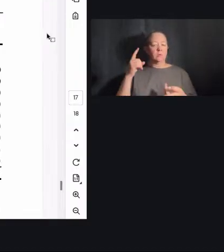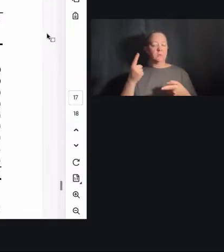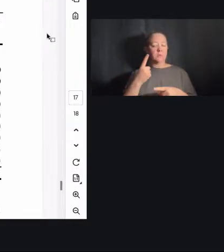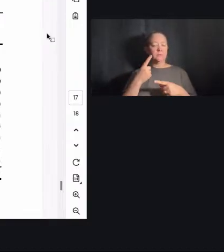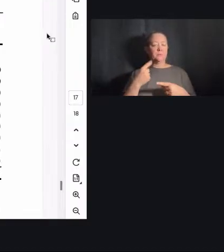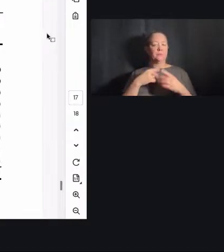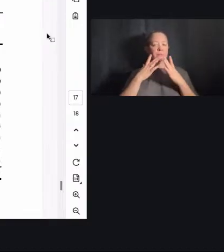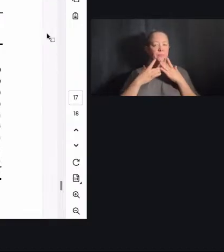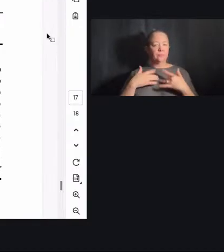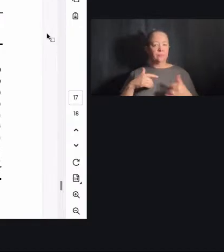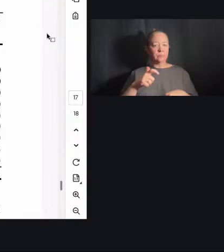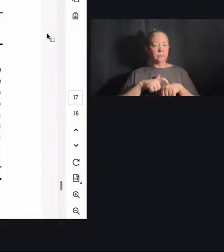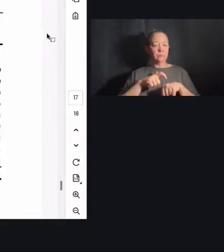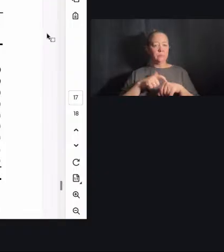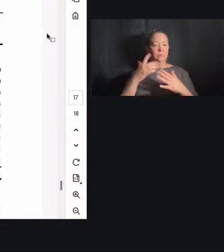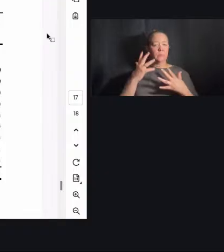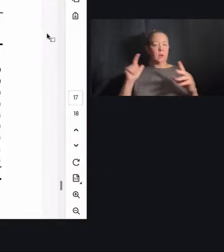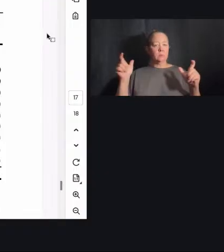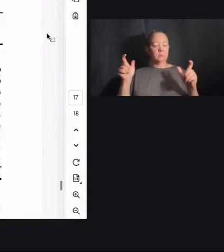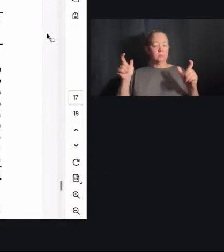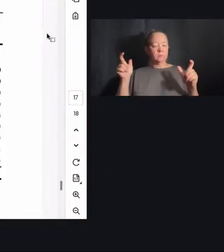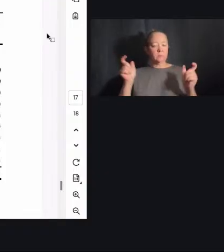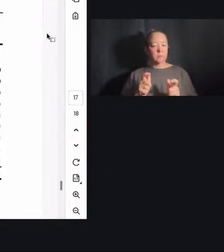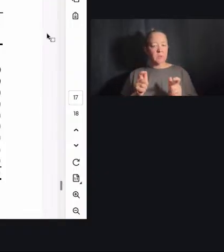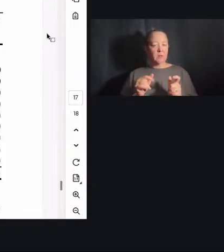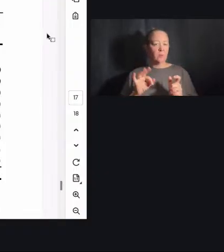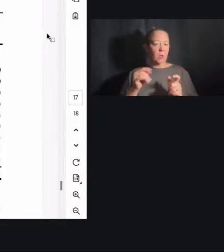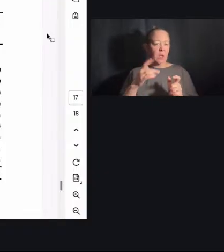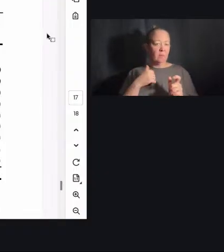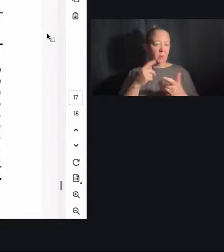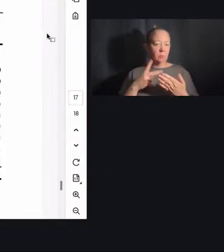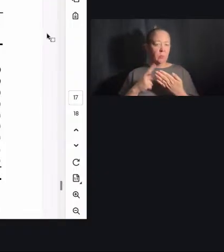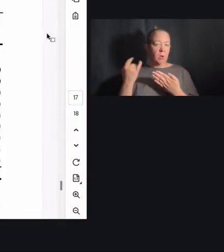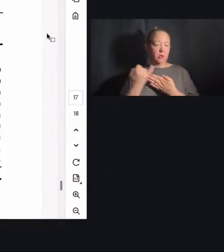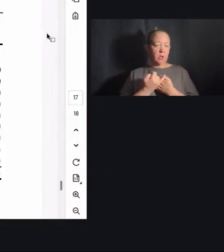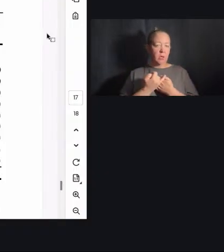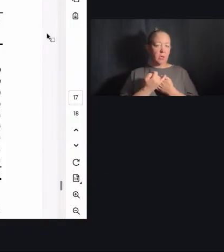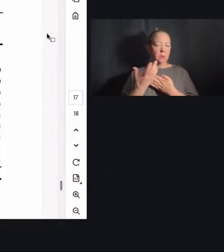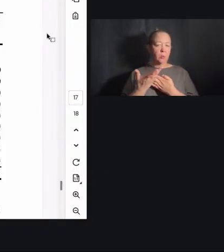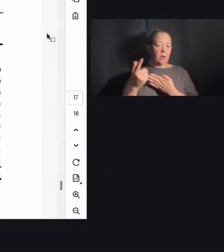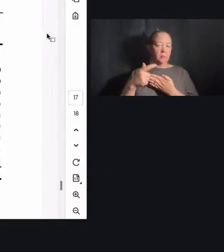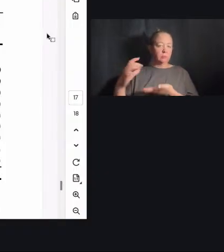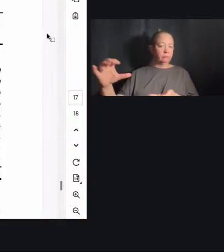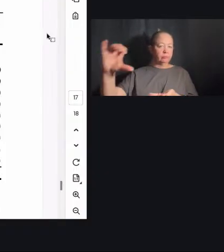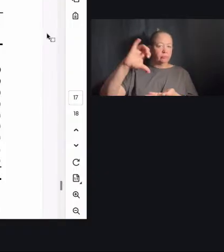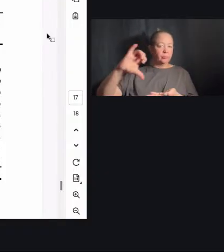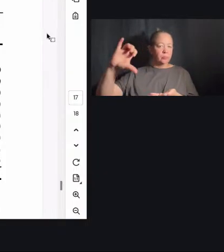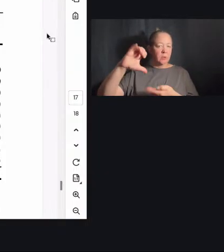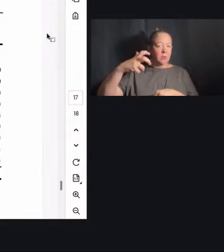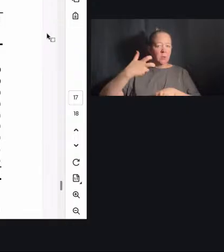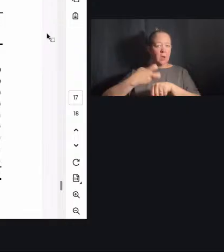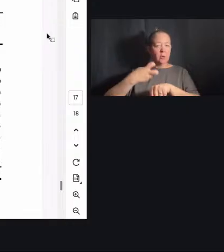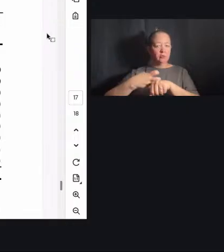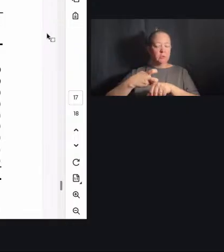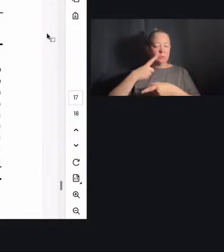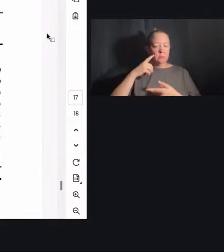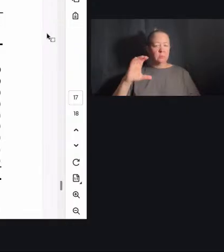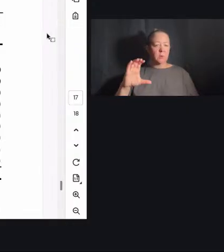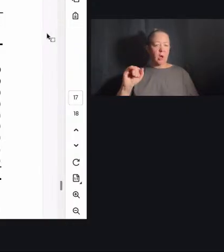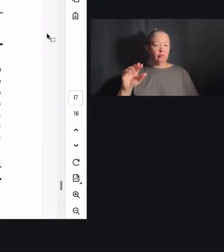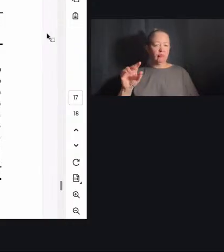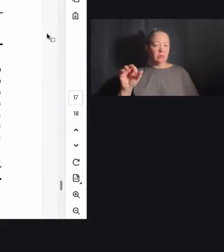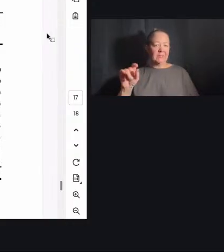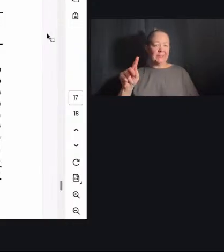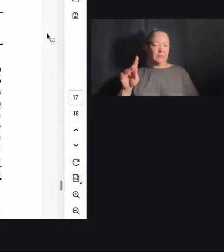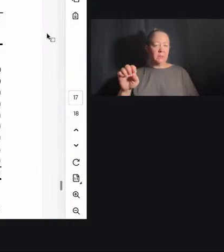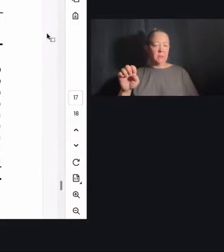a project that we might have to pour some concrete somewhere that may not directly align with HUR, I get to take